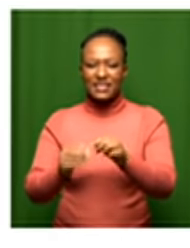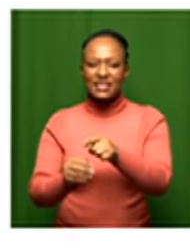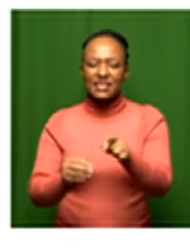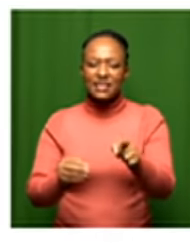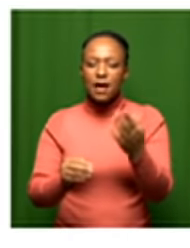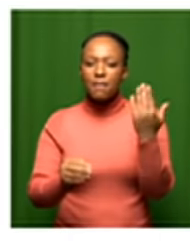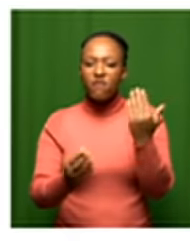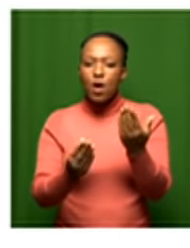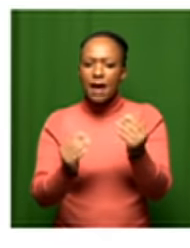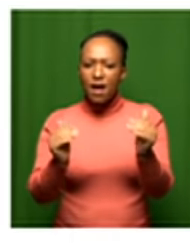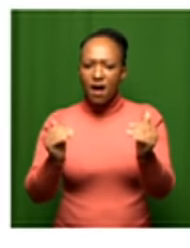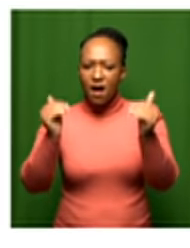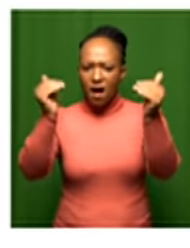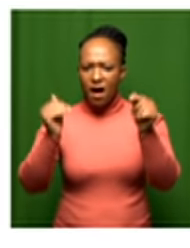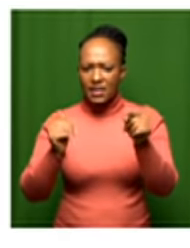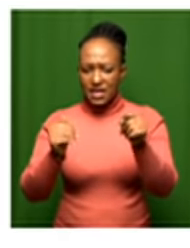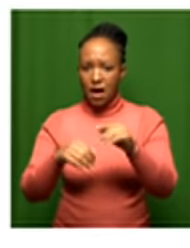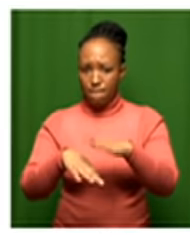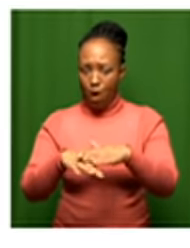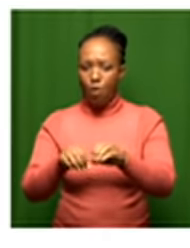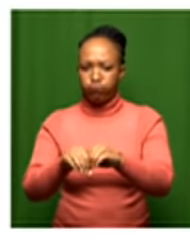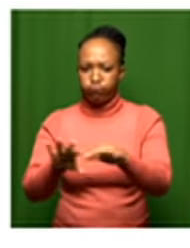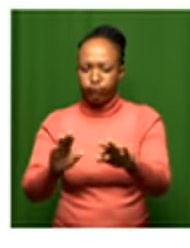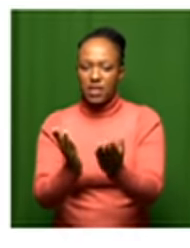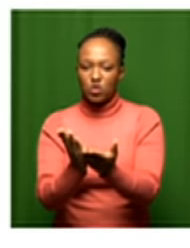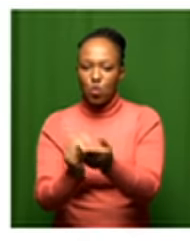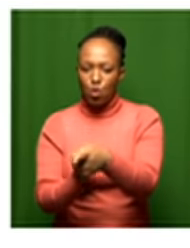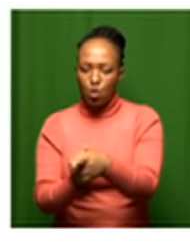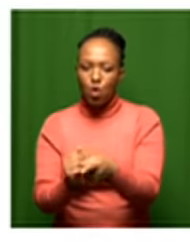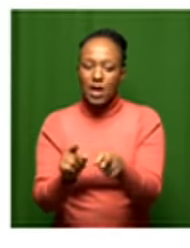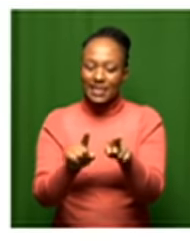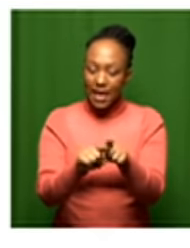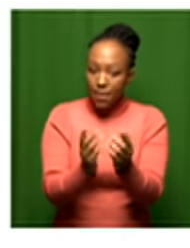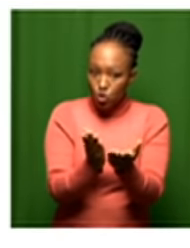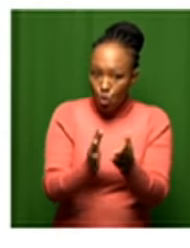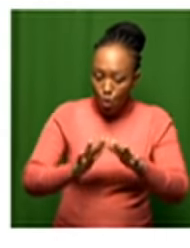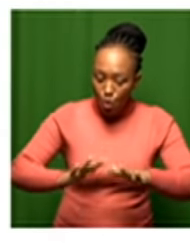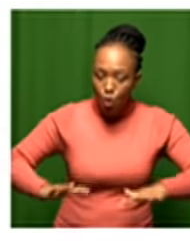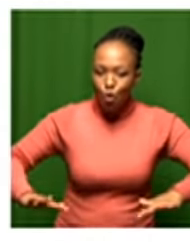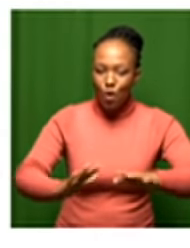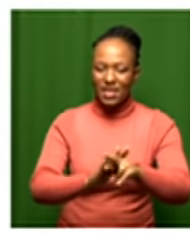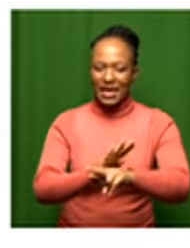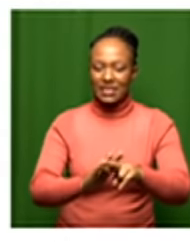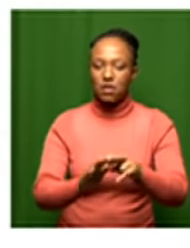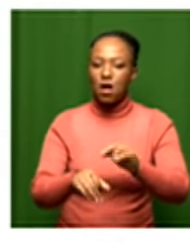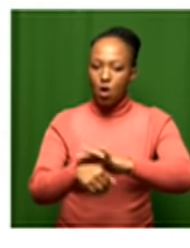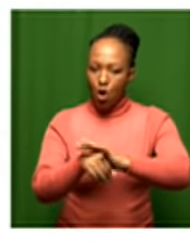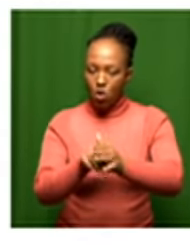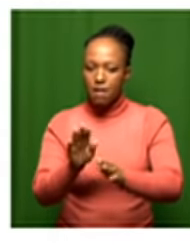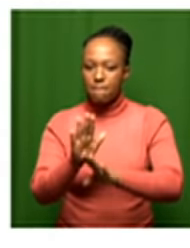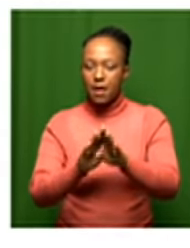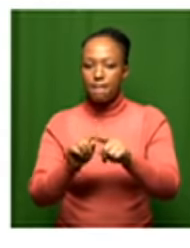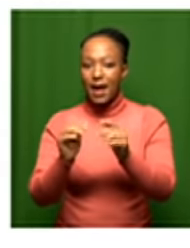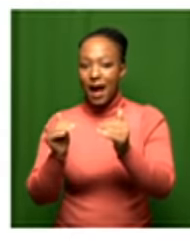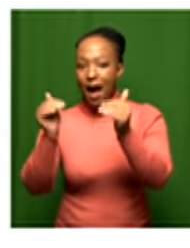transmission rates are high. We're seeing similar outbreaks in schools in those regions. But in terms of a higher